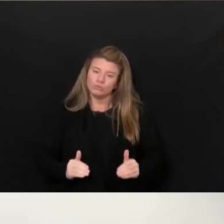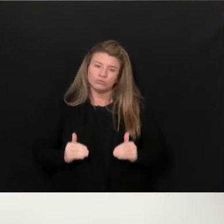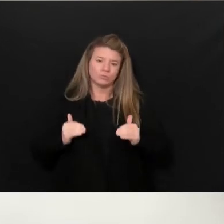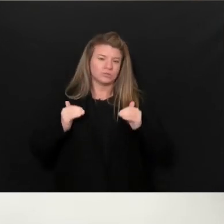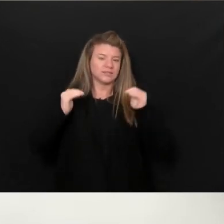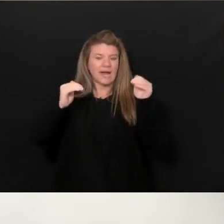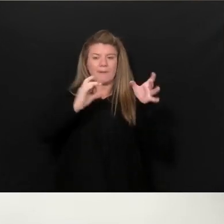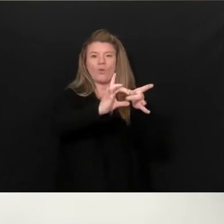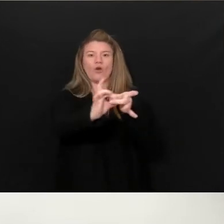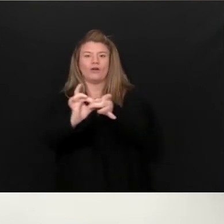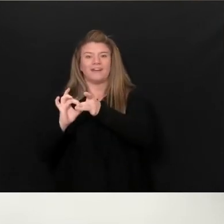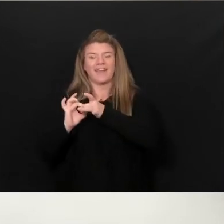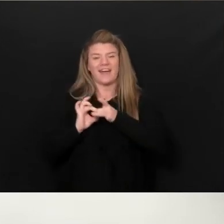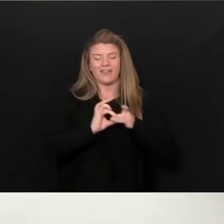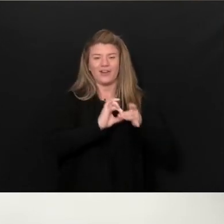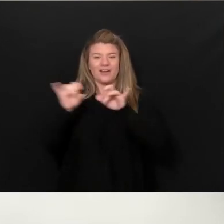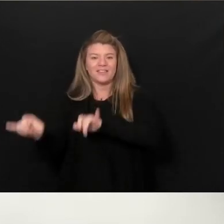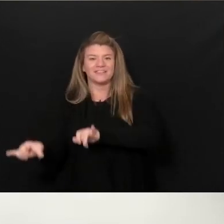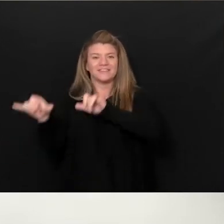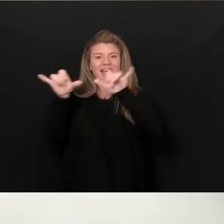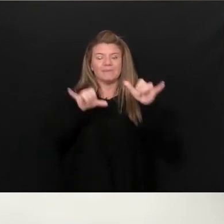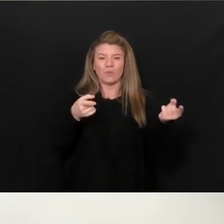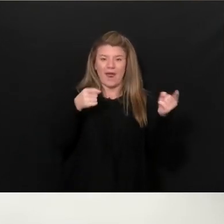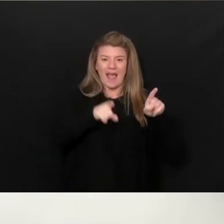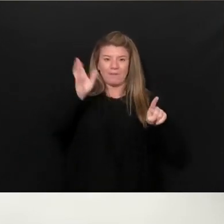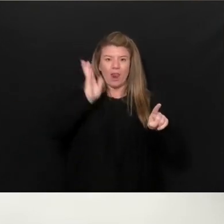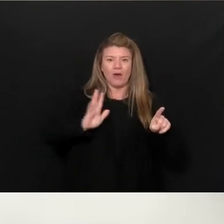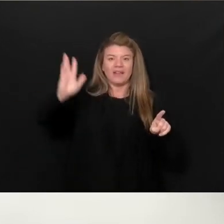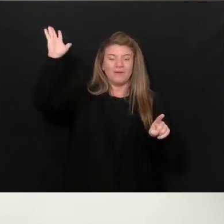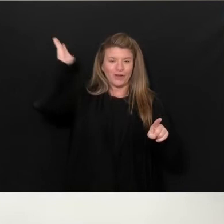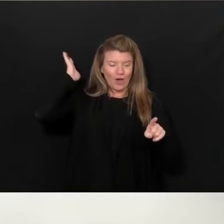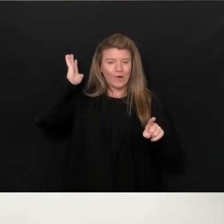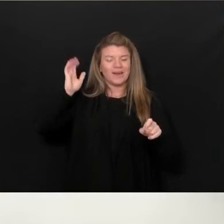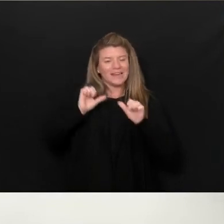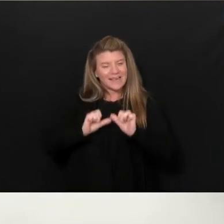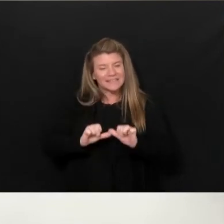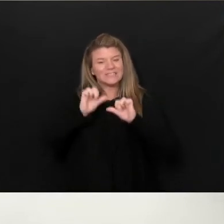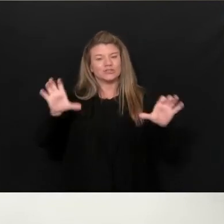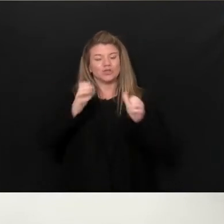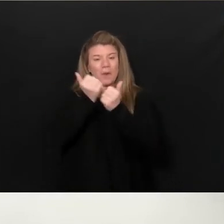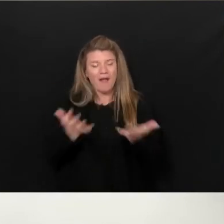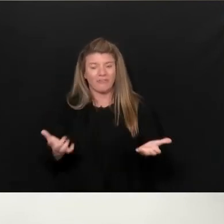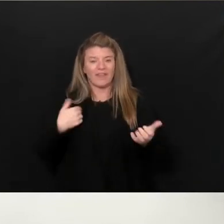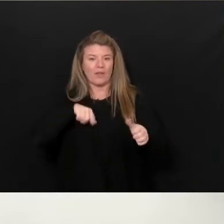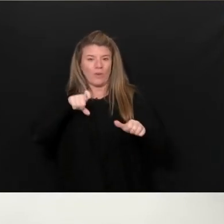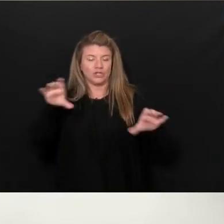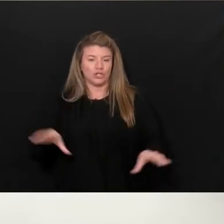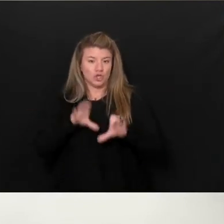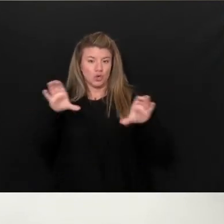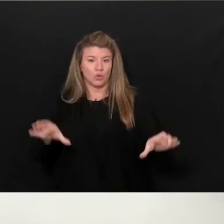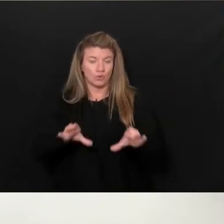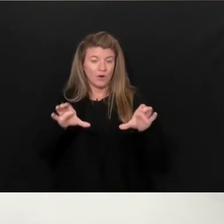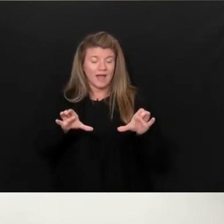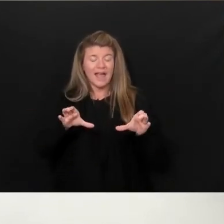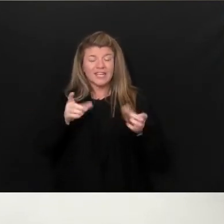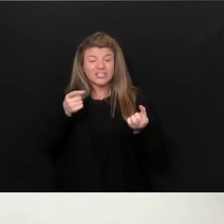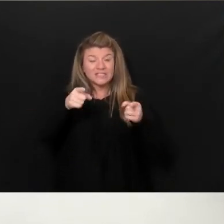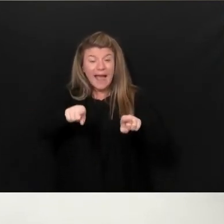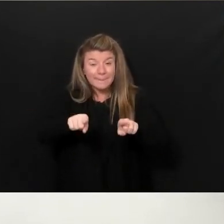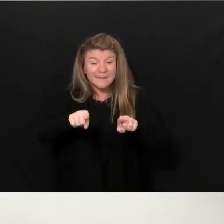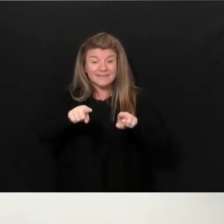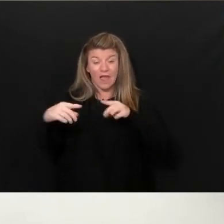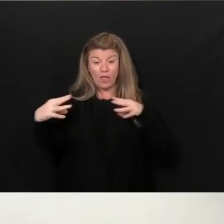our ancestors did during that time period and do the things that we need to do. It just so happens that the